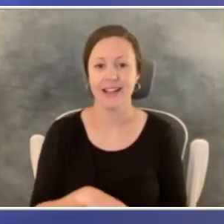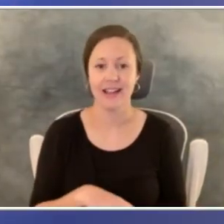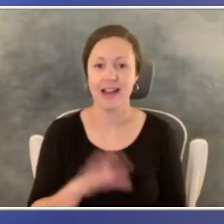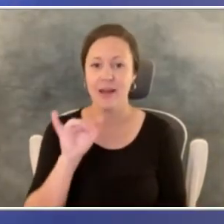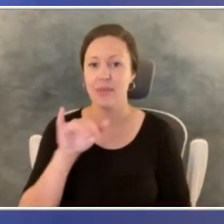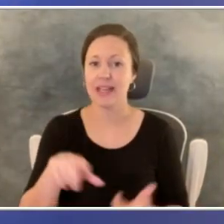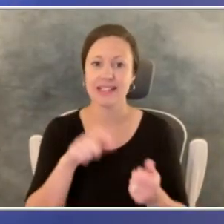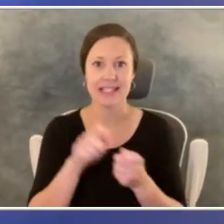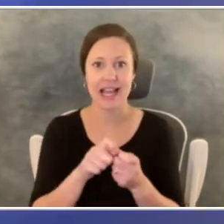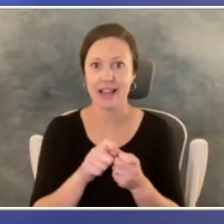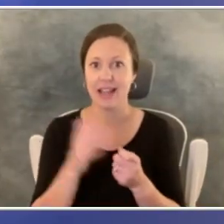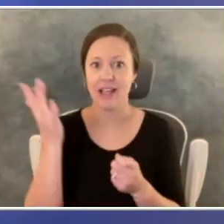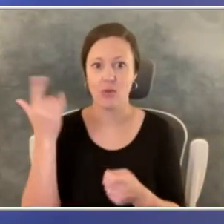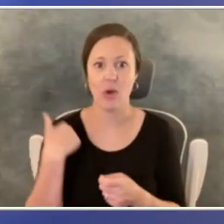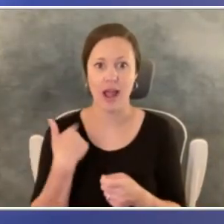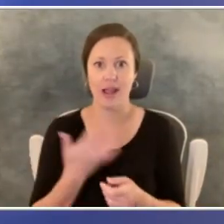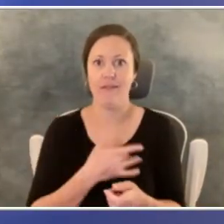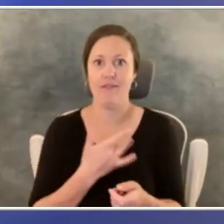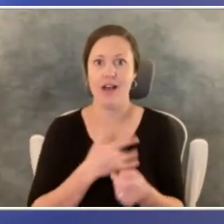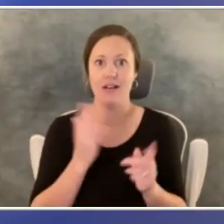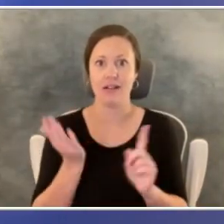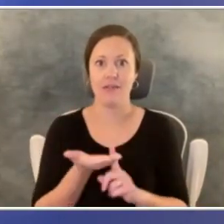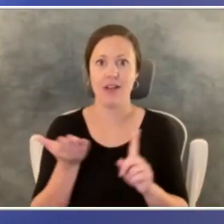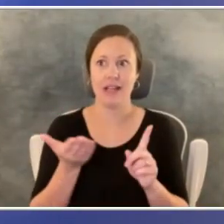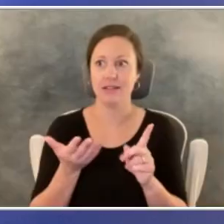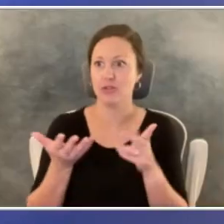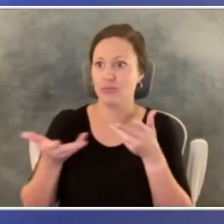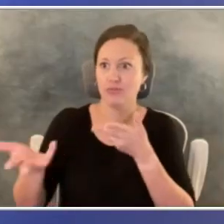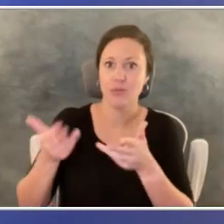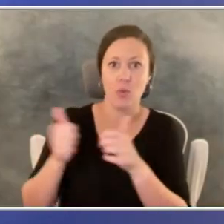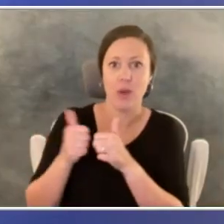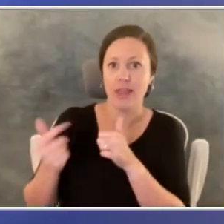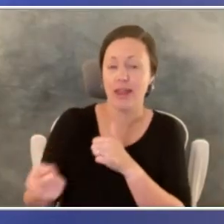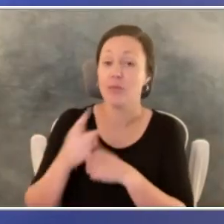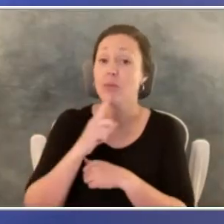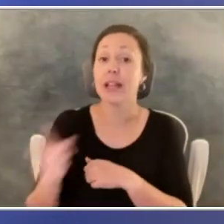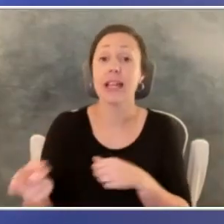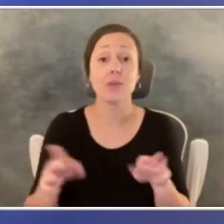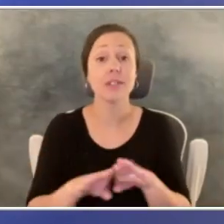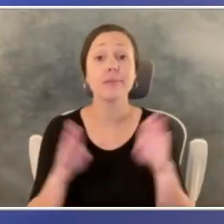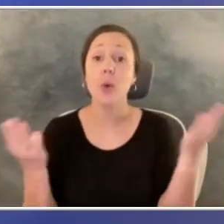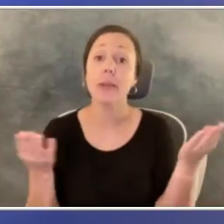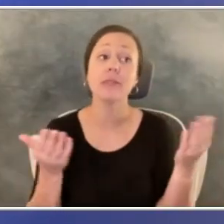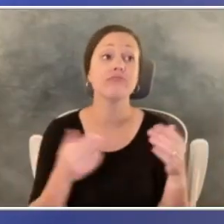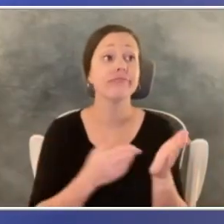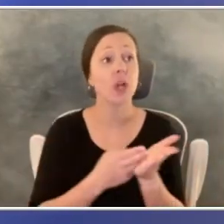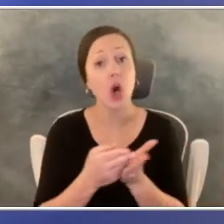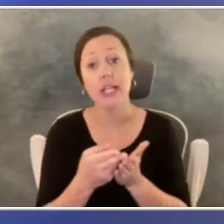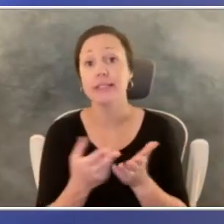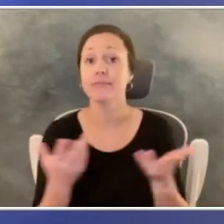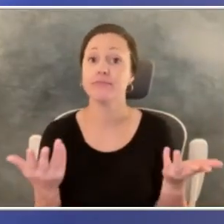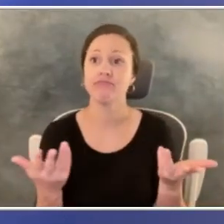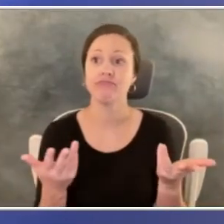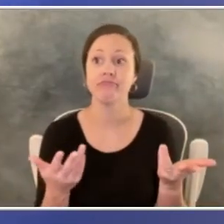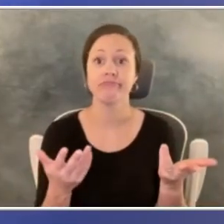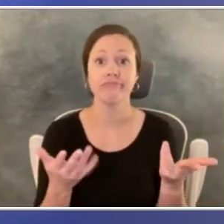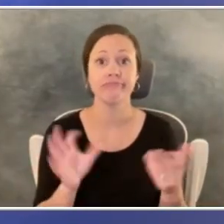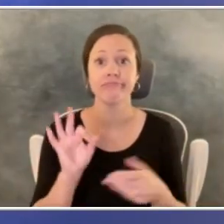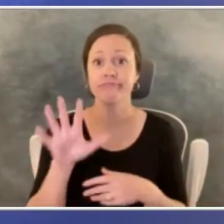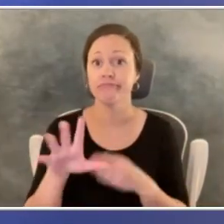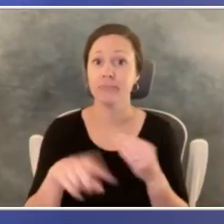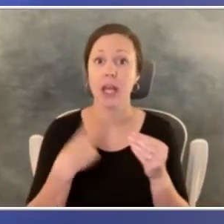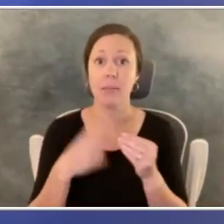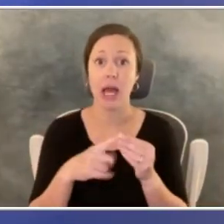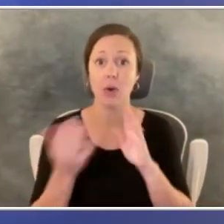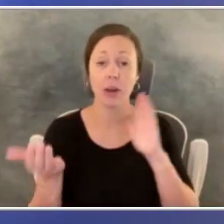convinced us to go with him. He was very open, very honest about the comparisons. Even the cost